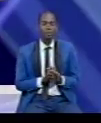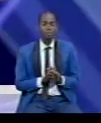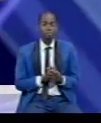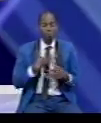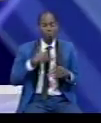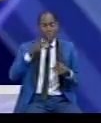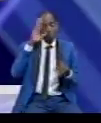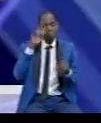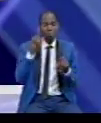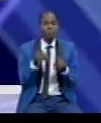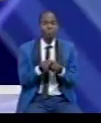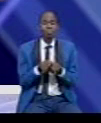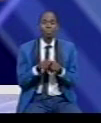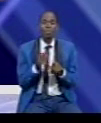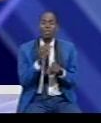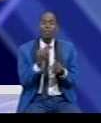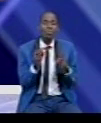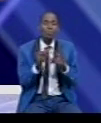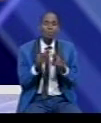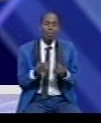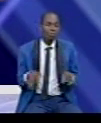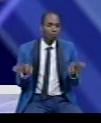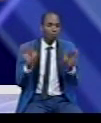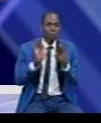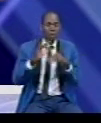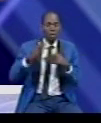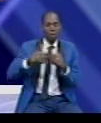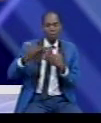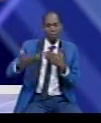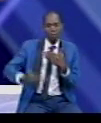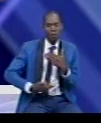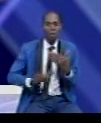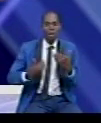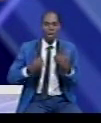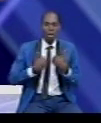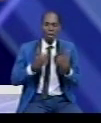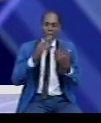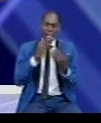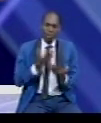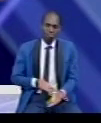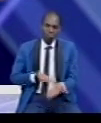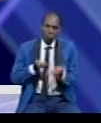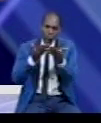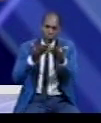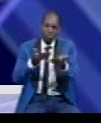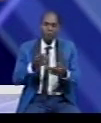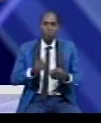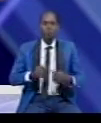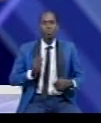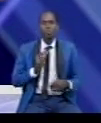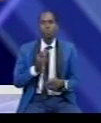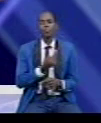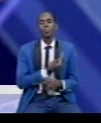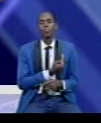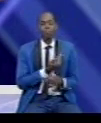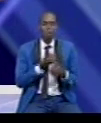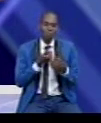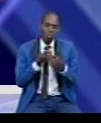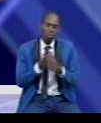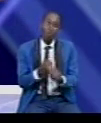Brethren, a very important invitation has been presented to us. Follow me.